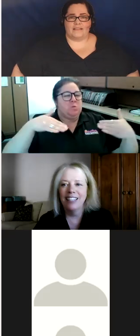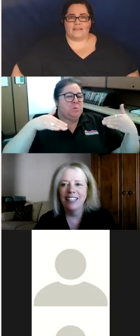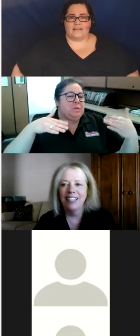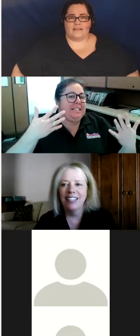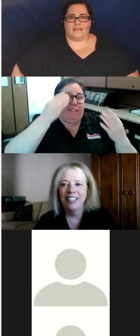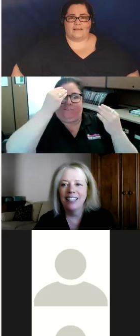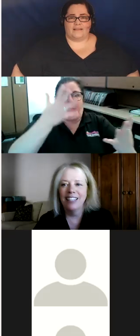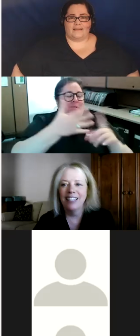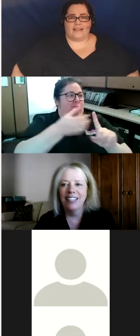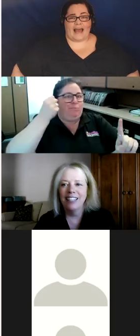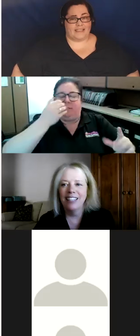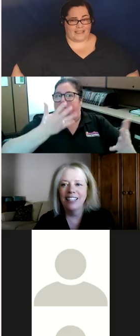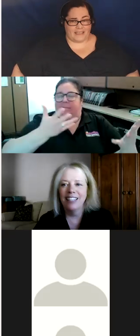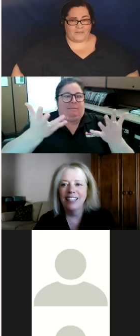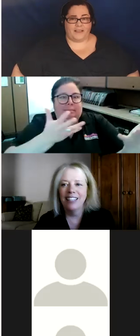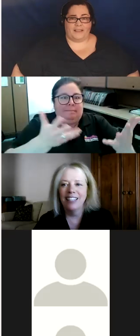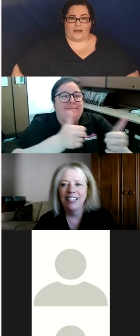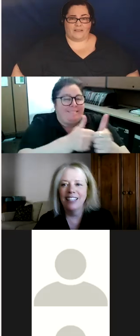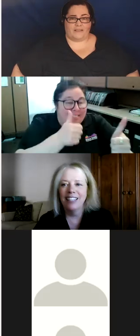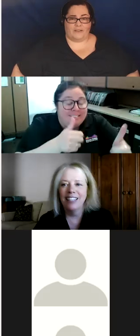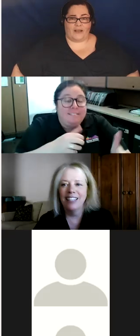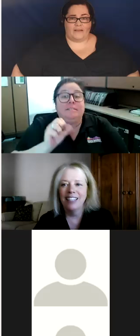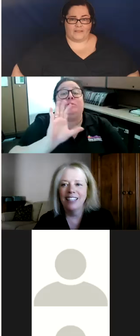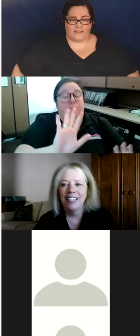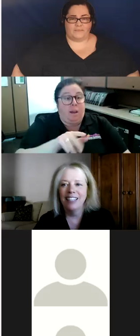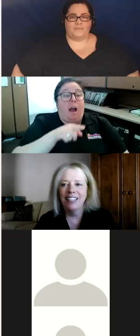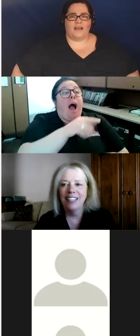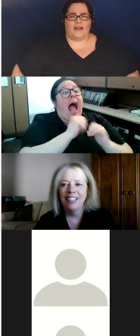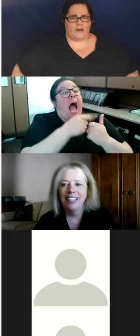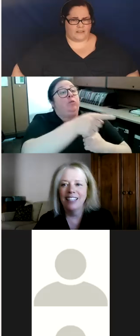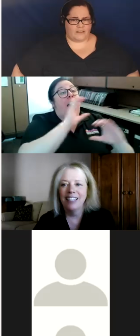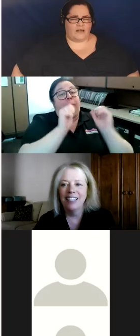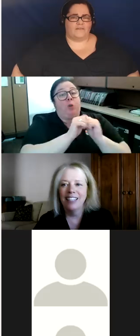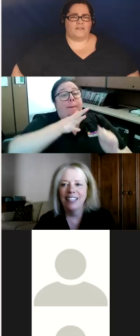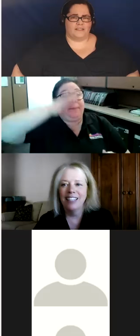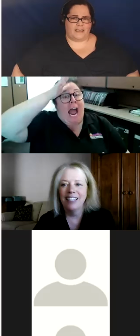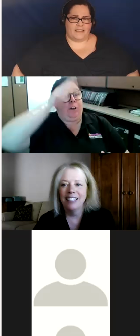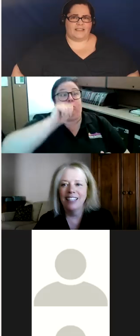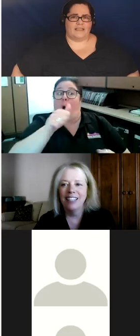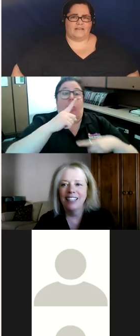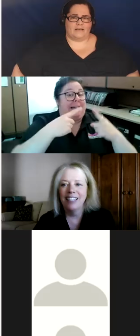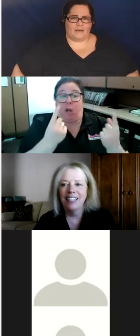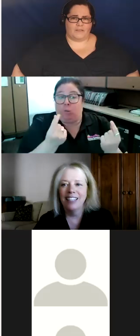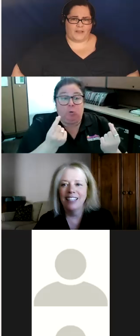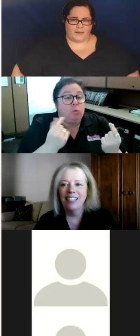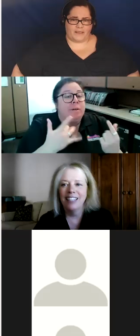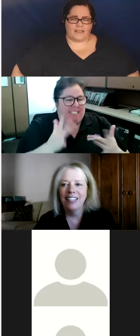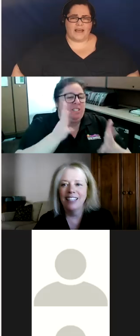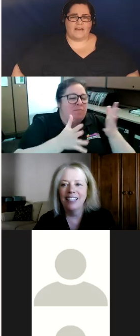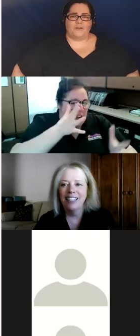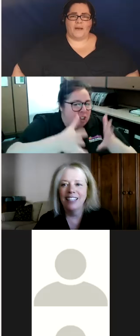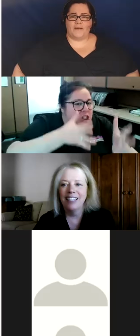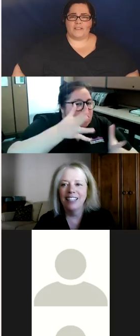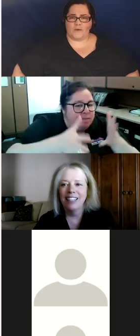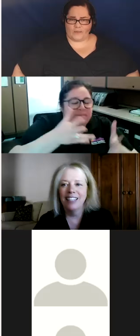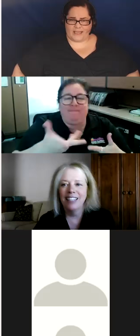and that has a significant impact on their lives. It causes a lot of delays in development.